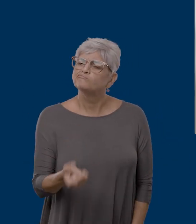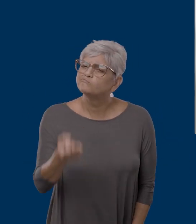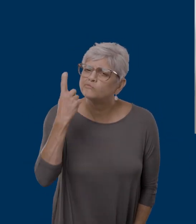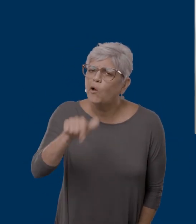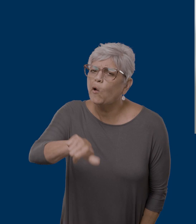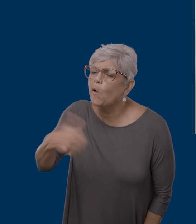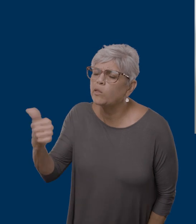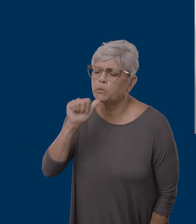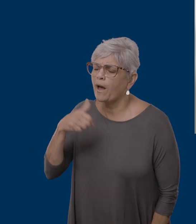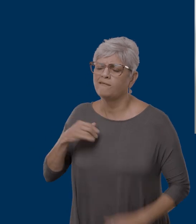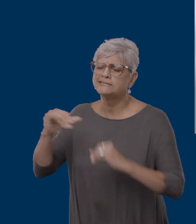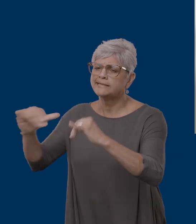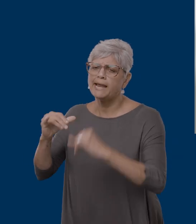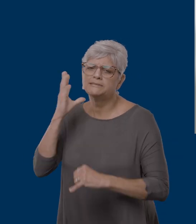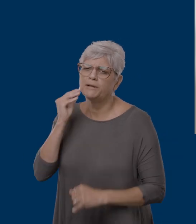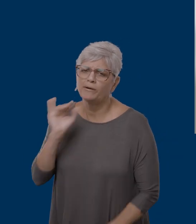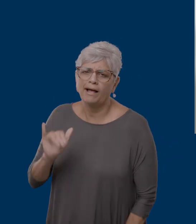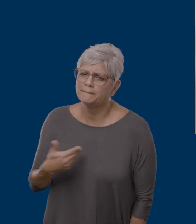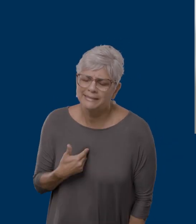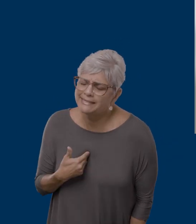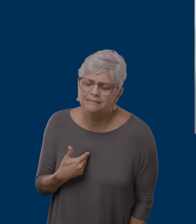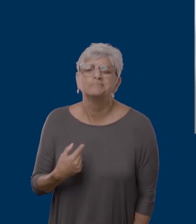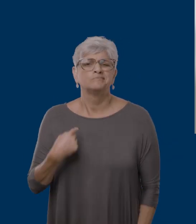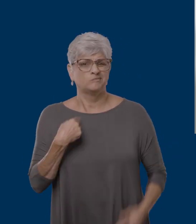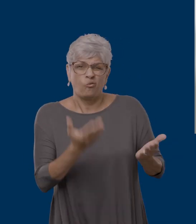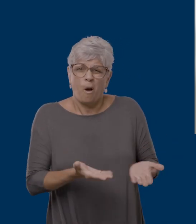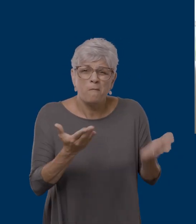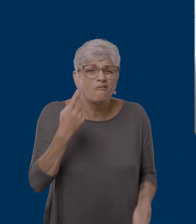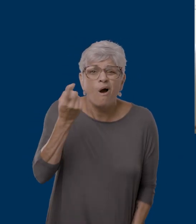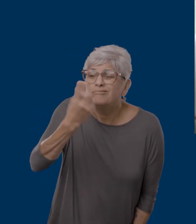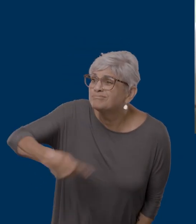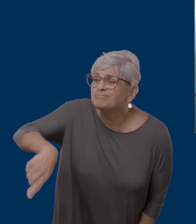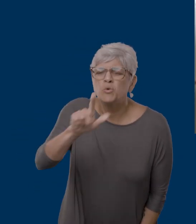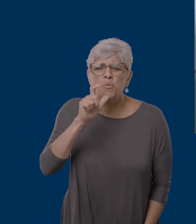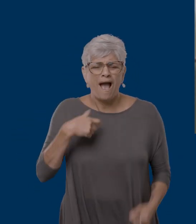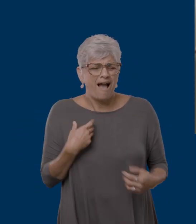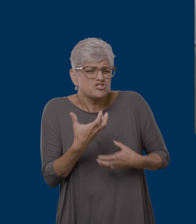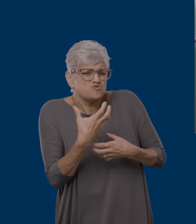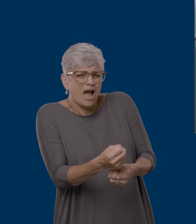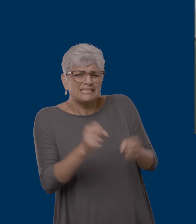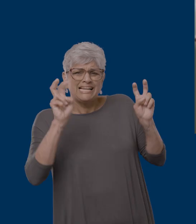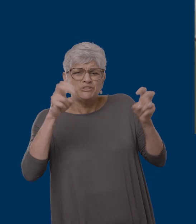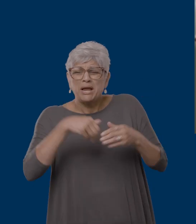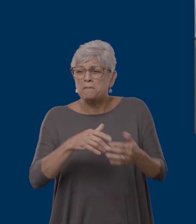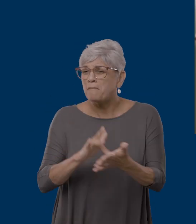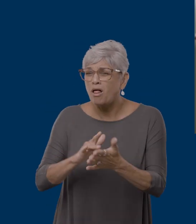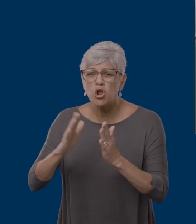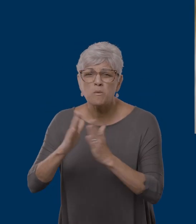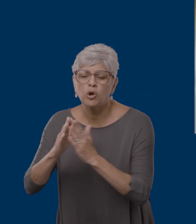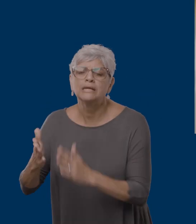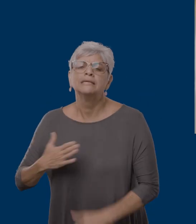I understand others may not have had the same experience I've had. What I would recommend for anyone that